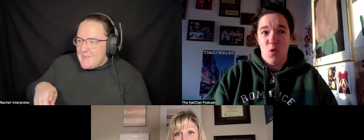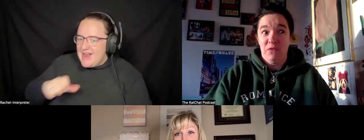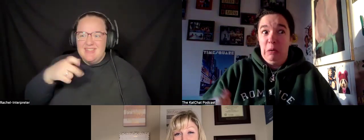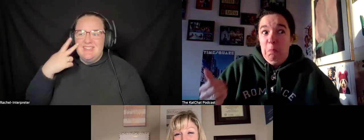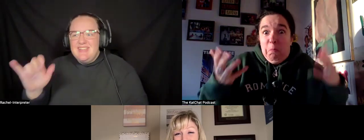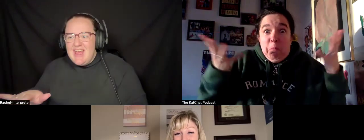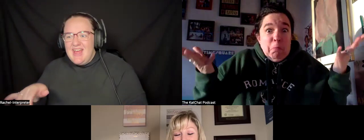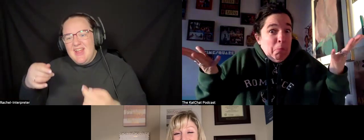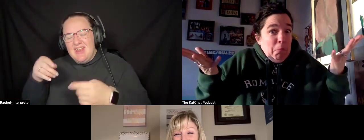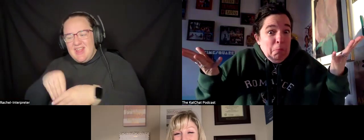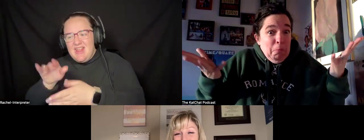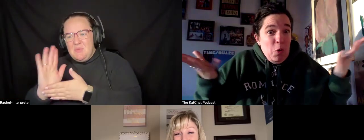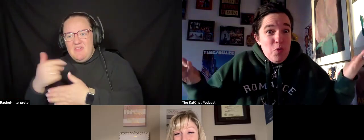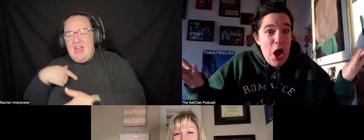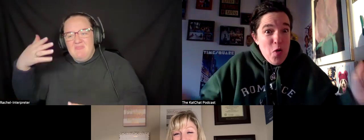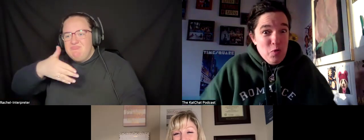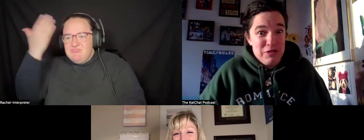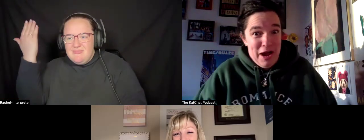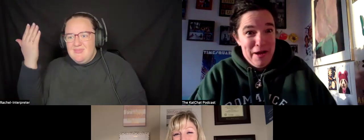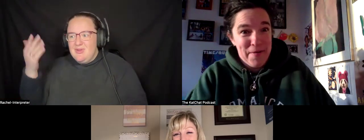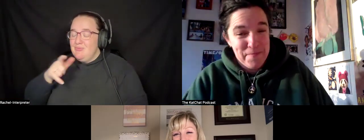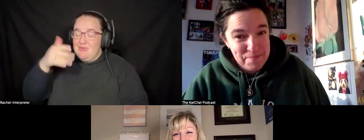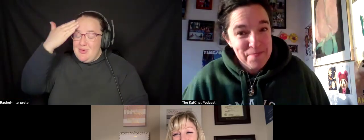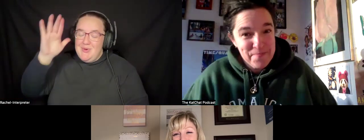in the movie. Who knows?